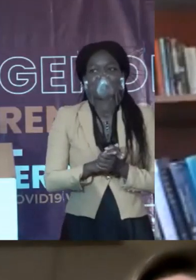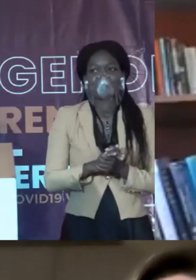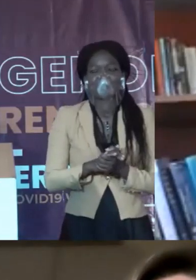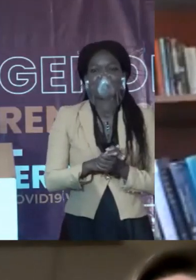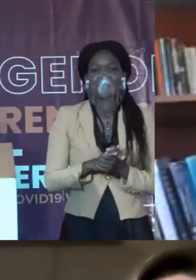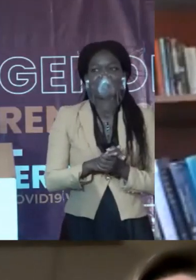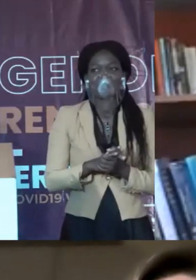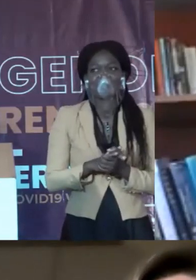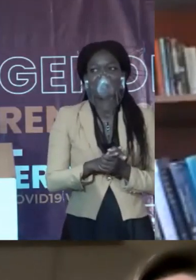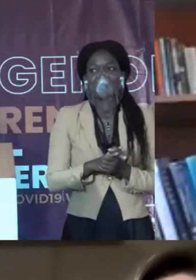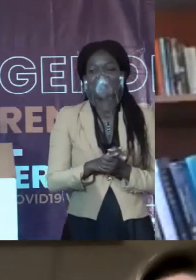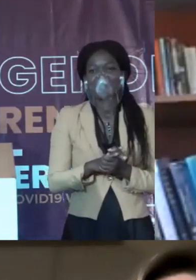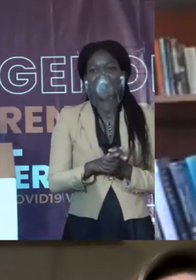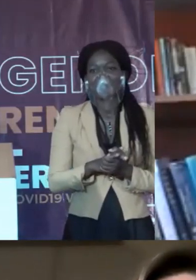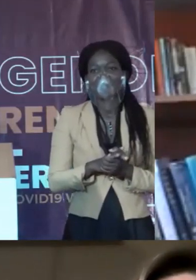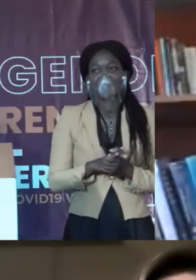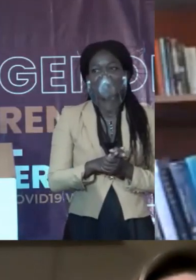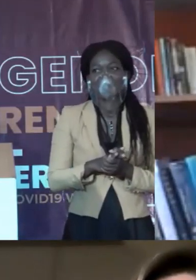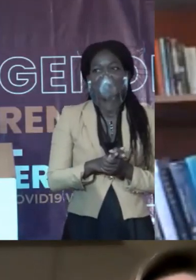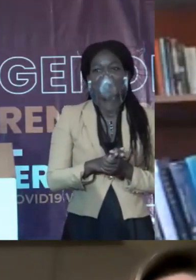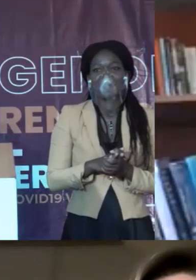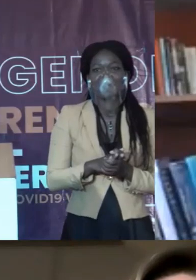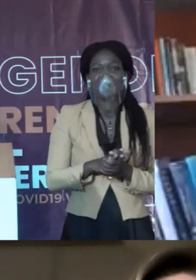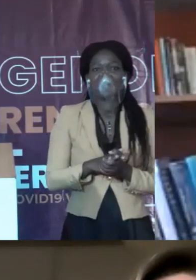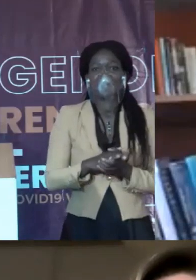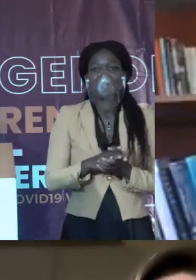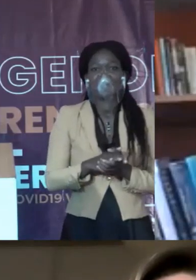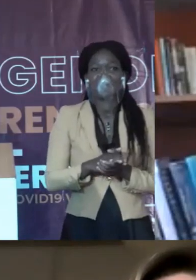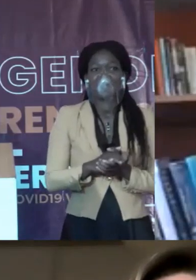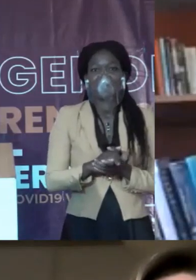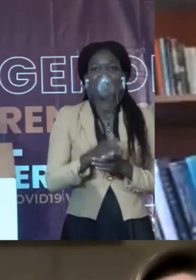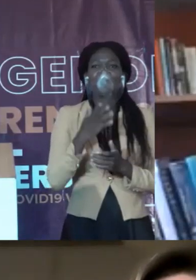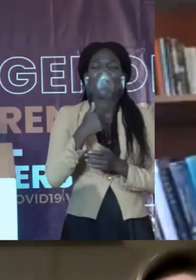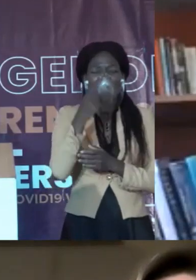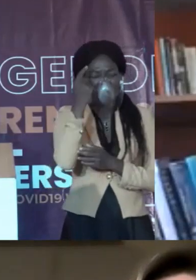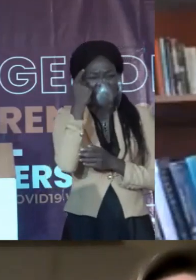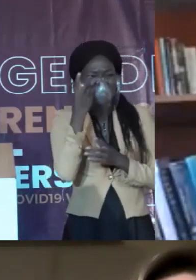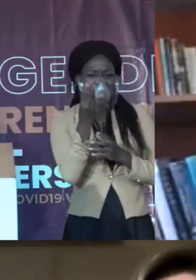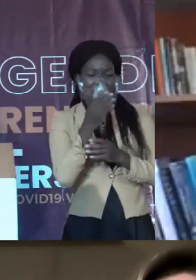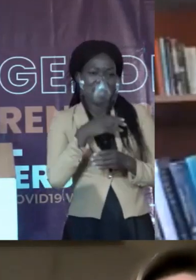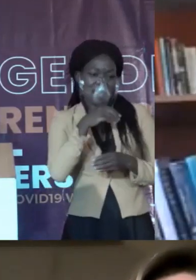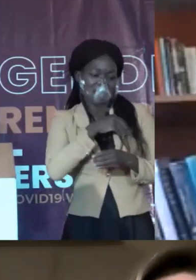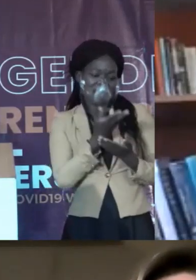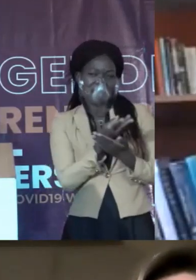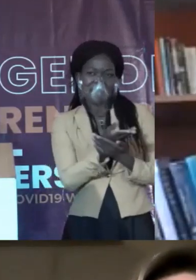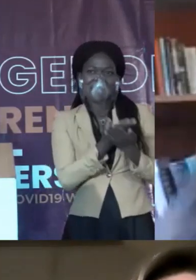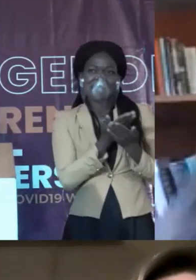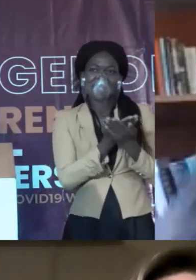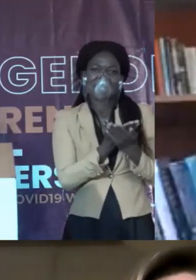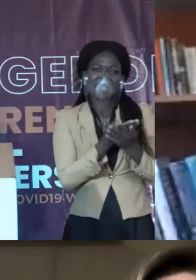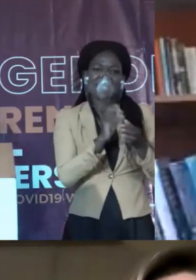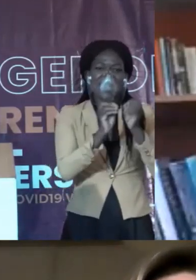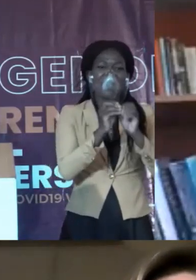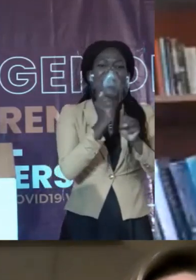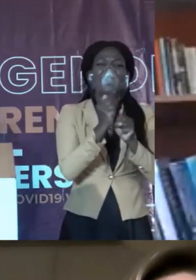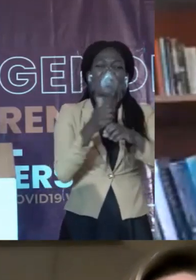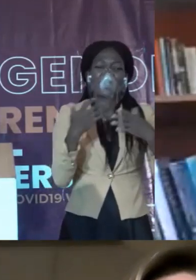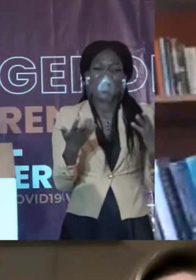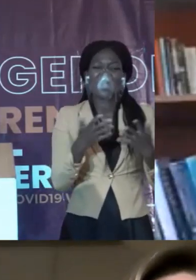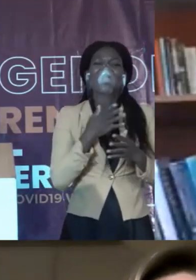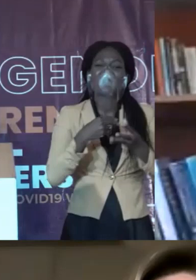by consuming and prioritizing where we put our money, which is where women are. So that was what I